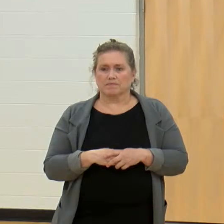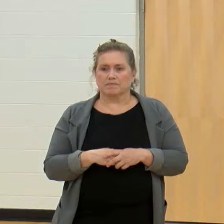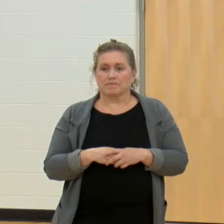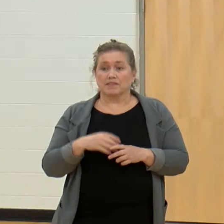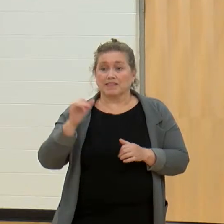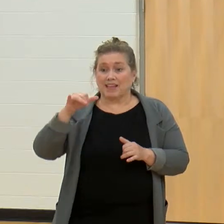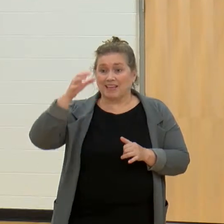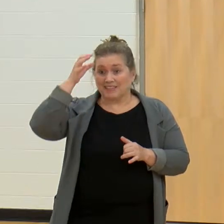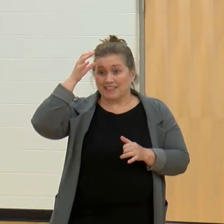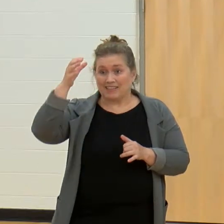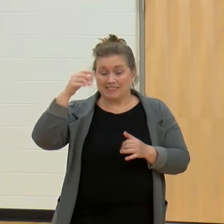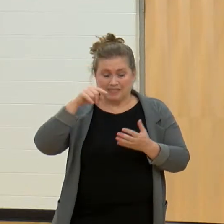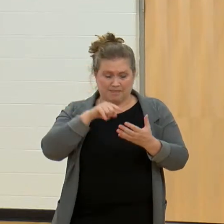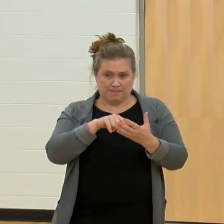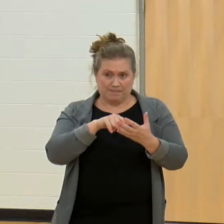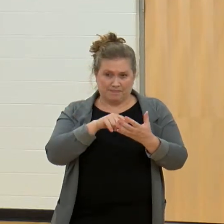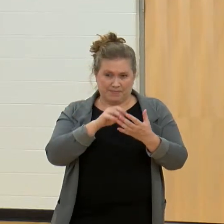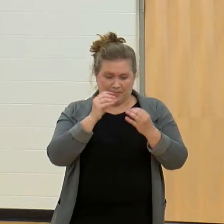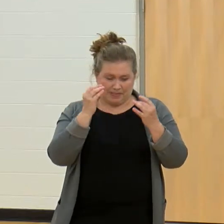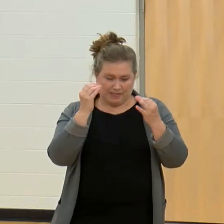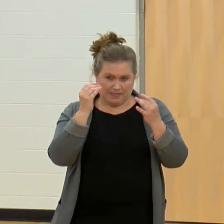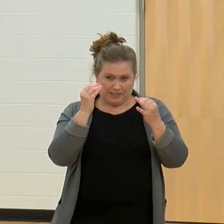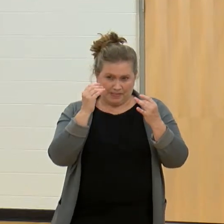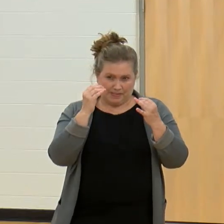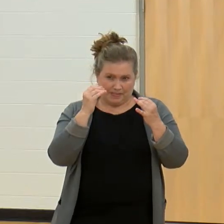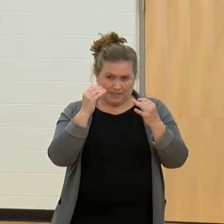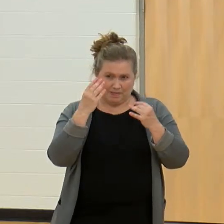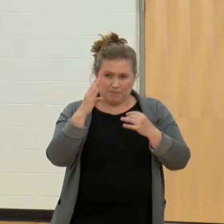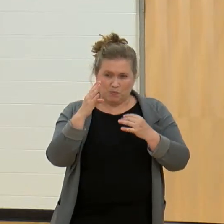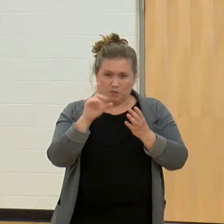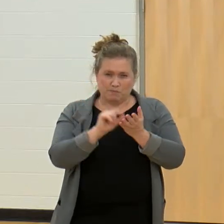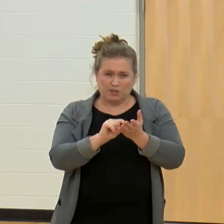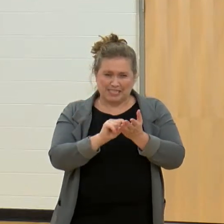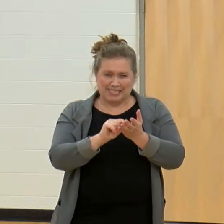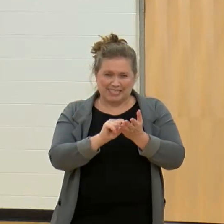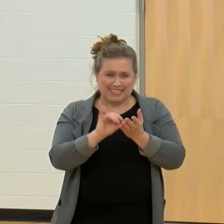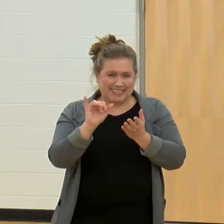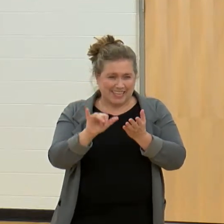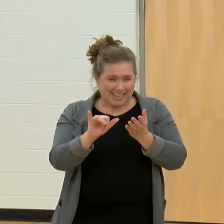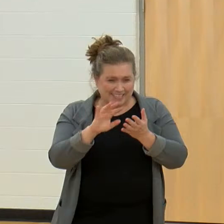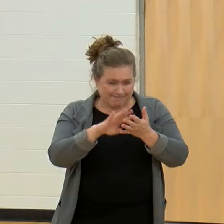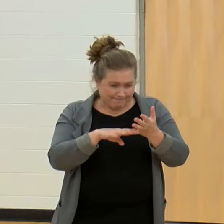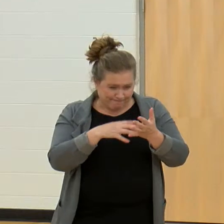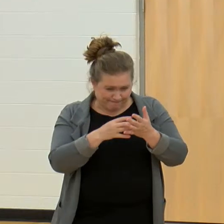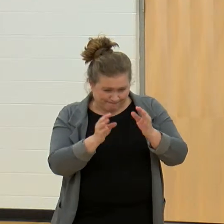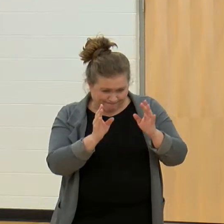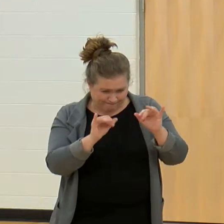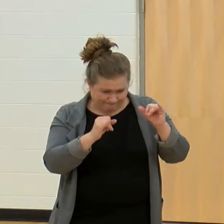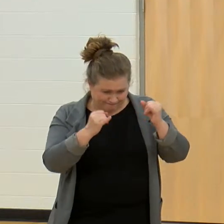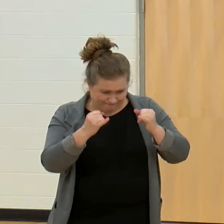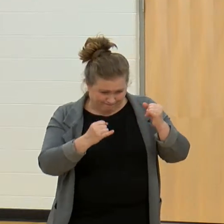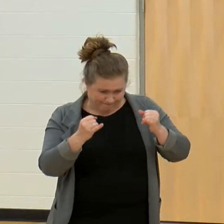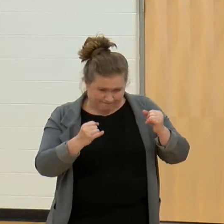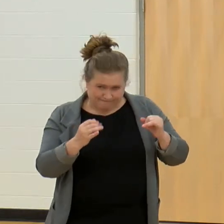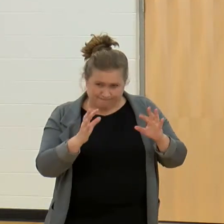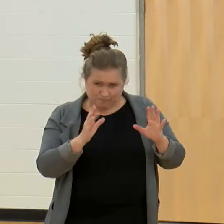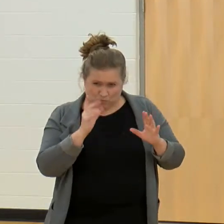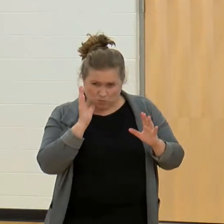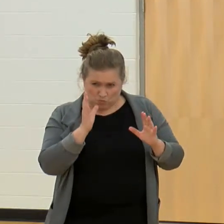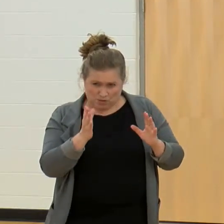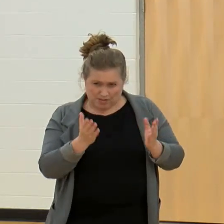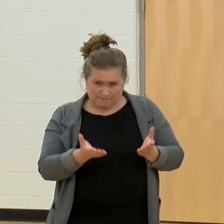have blueprints, buildable construction designs. And at that point, we can take it forward for a formal